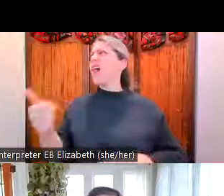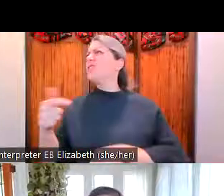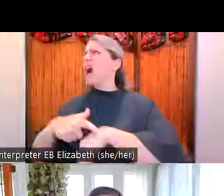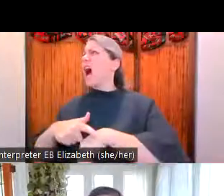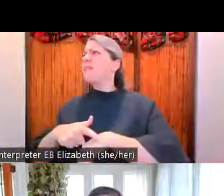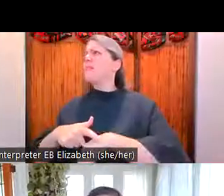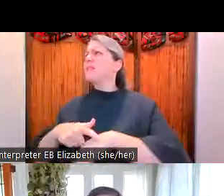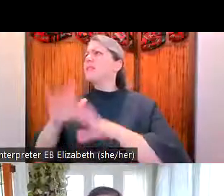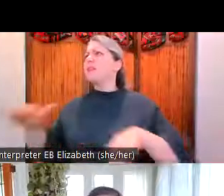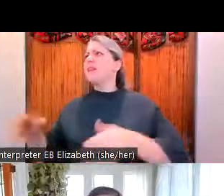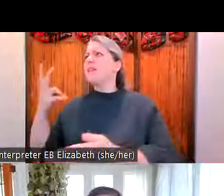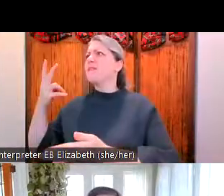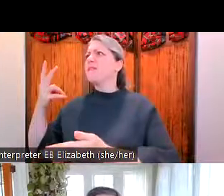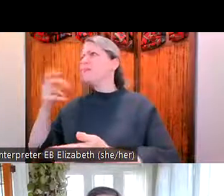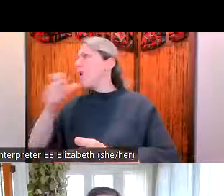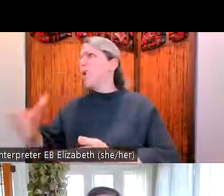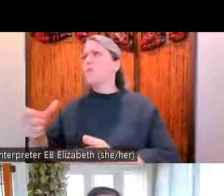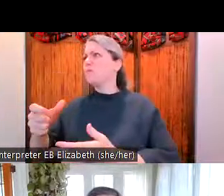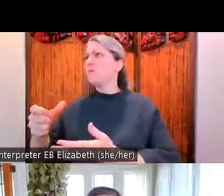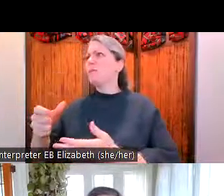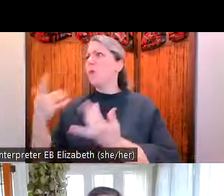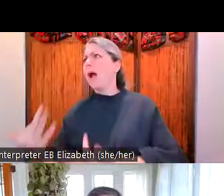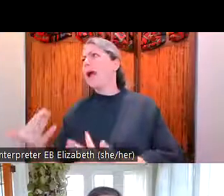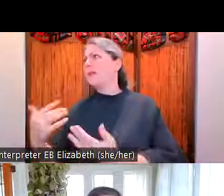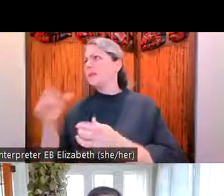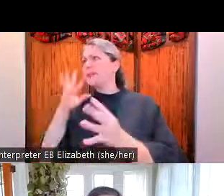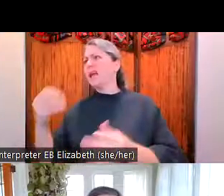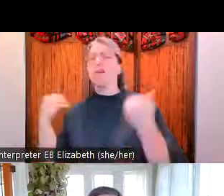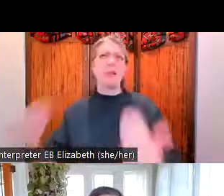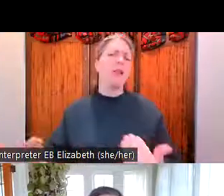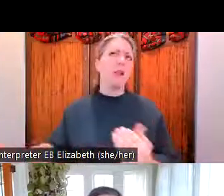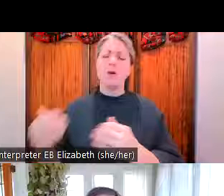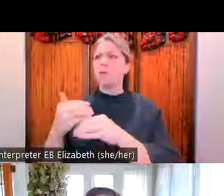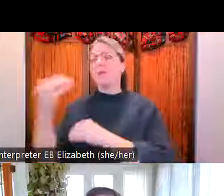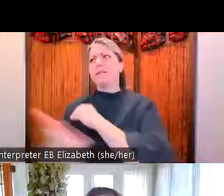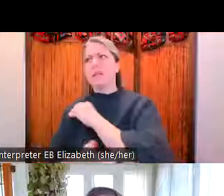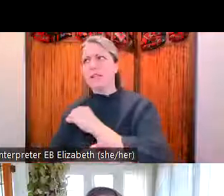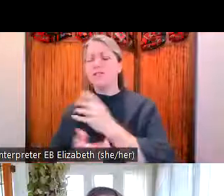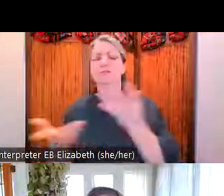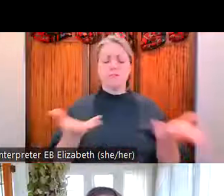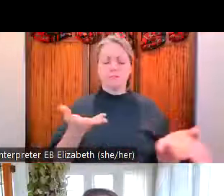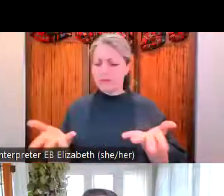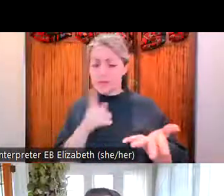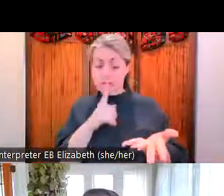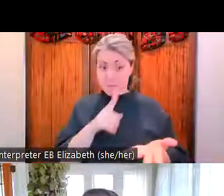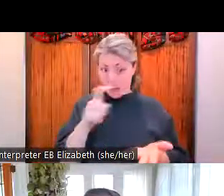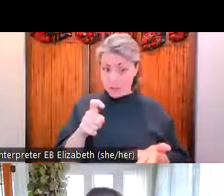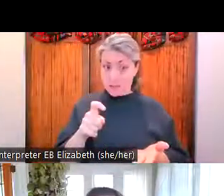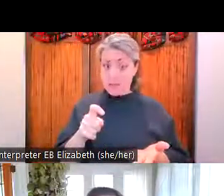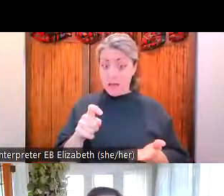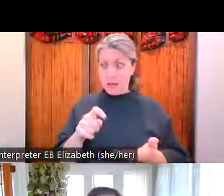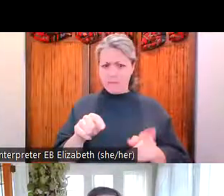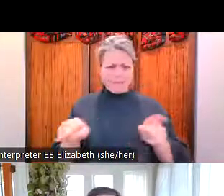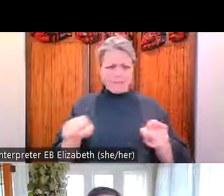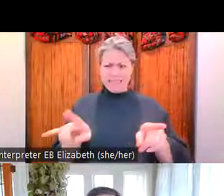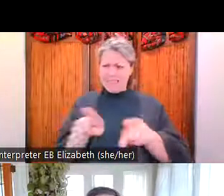to the fact that in some situations, there's not some hot executive function skills, or there in some situations there are,